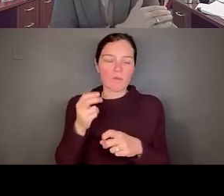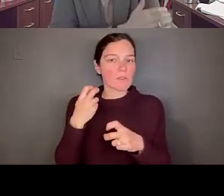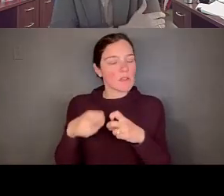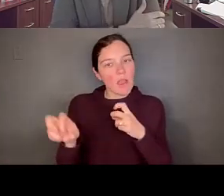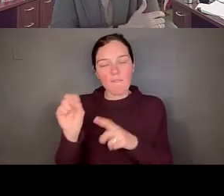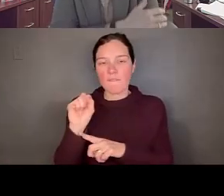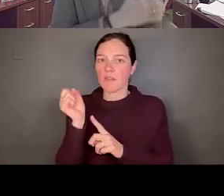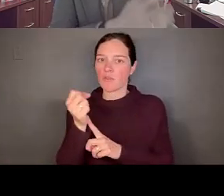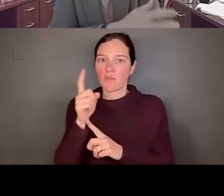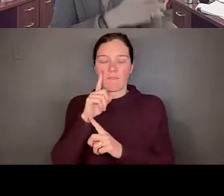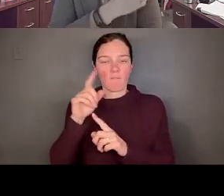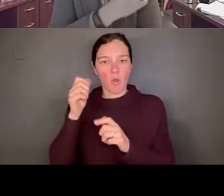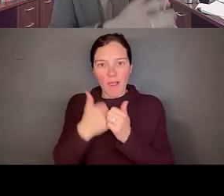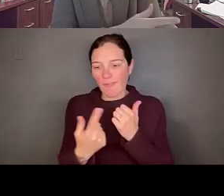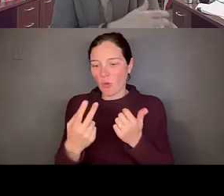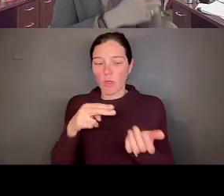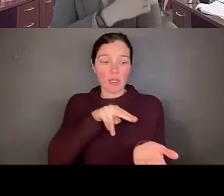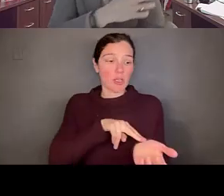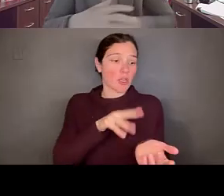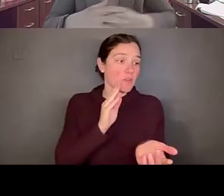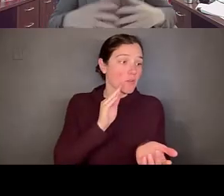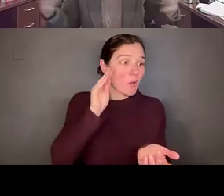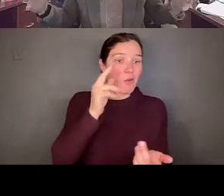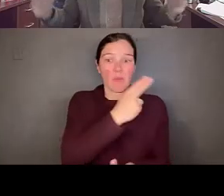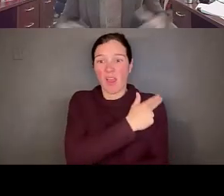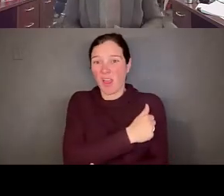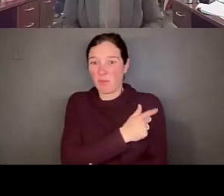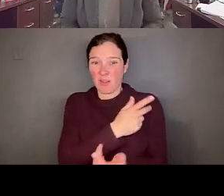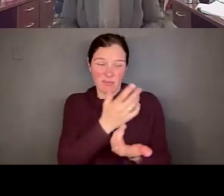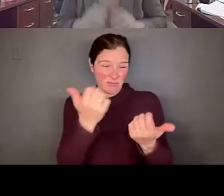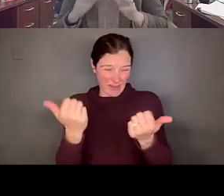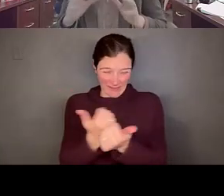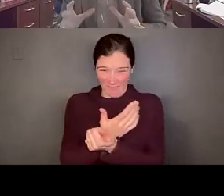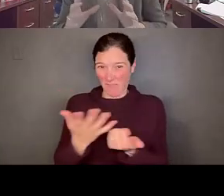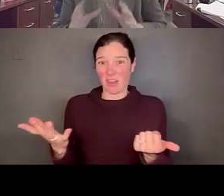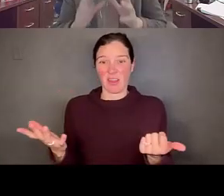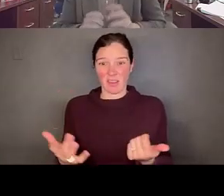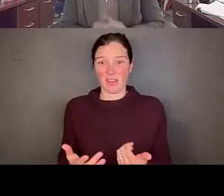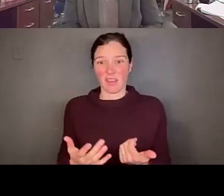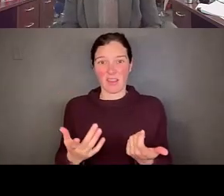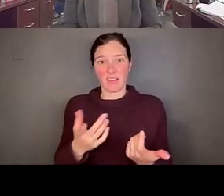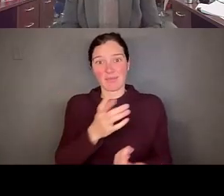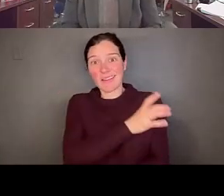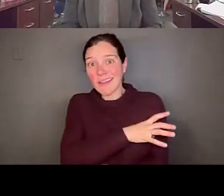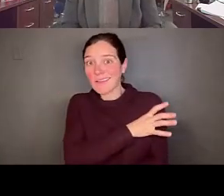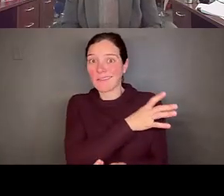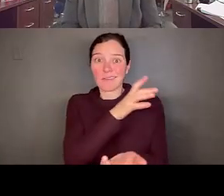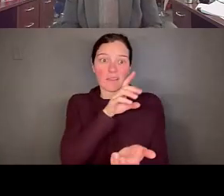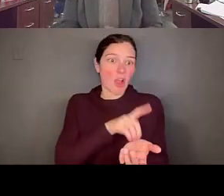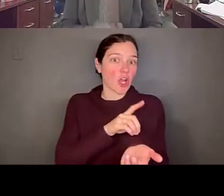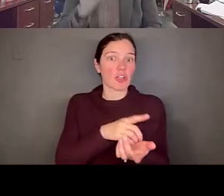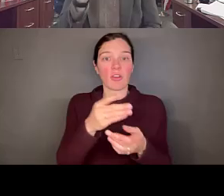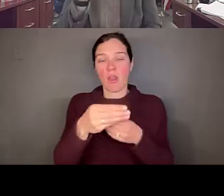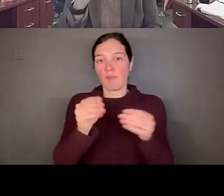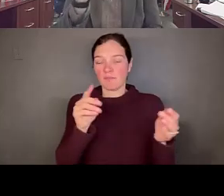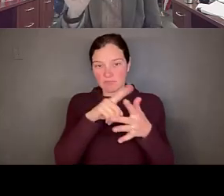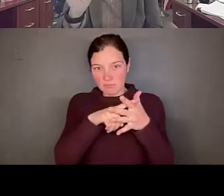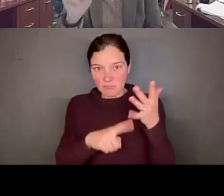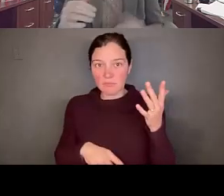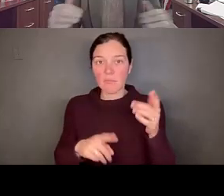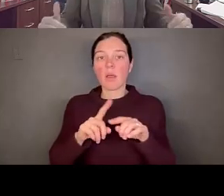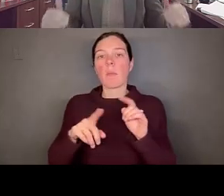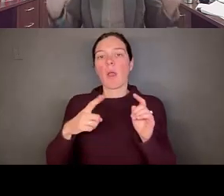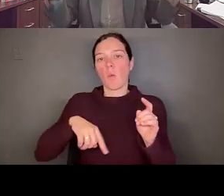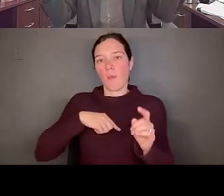circumstance for all parts of healthcare, from nursing homes to hospitals, the entirety of the system, our clinics and our doctors' offices. But we need